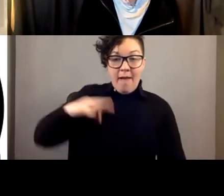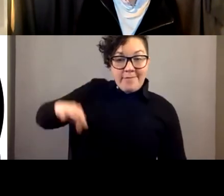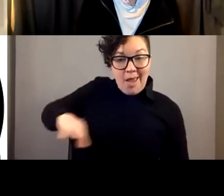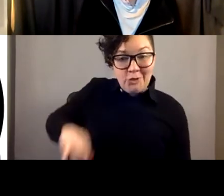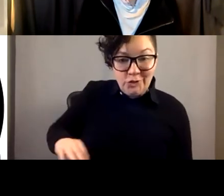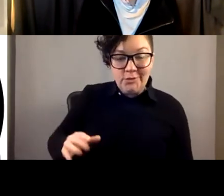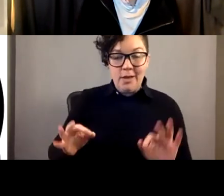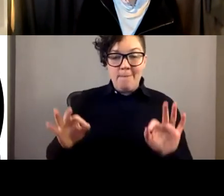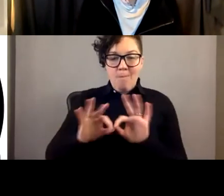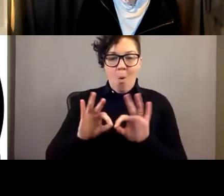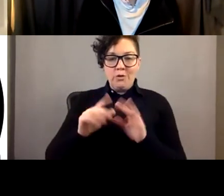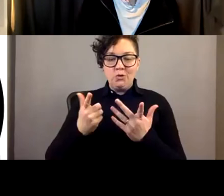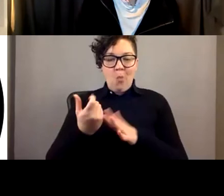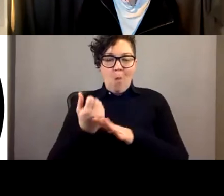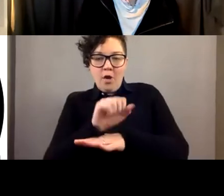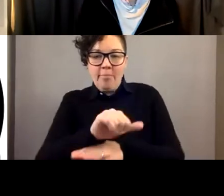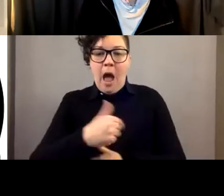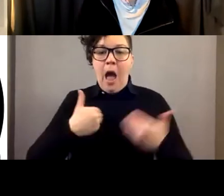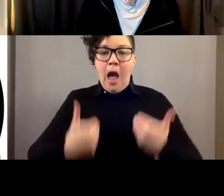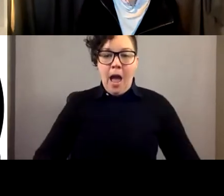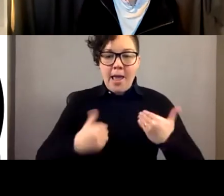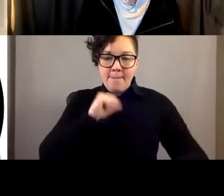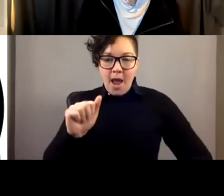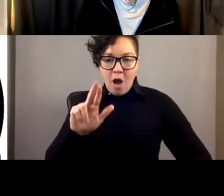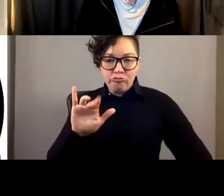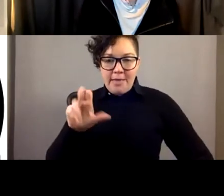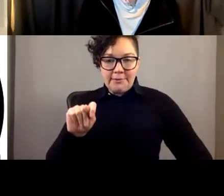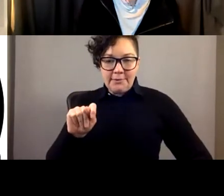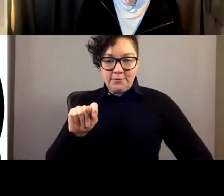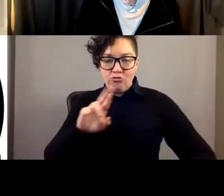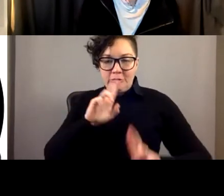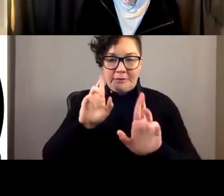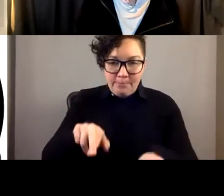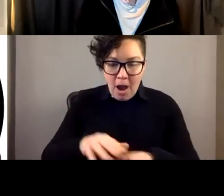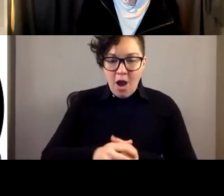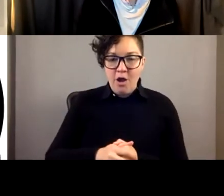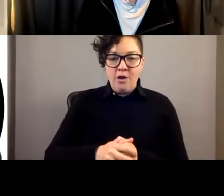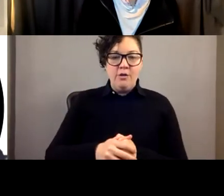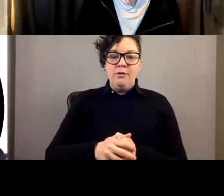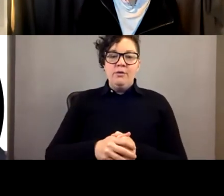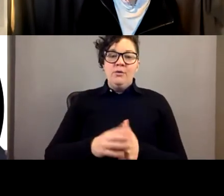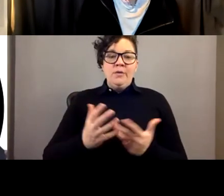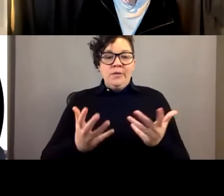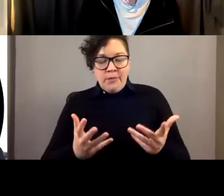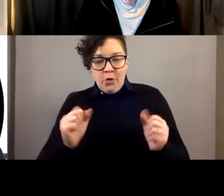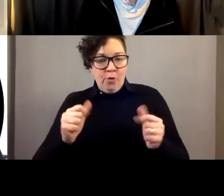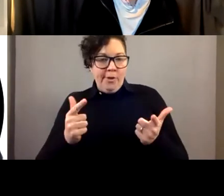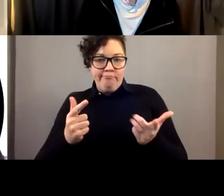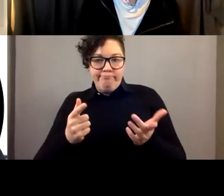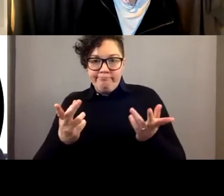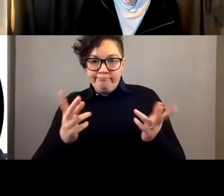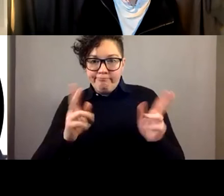not racist response, which Kendi has advanced with the concept of all of us needing to be